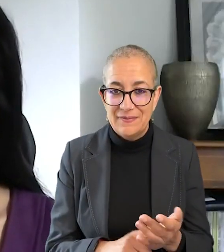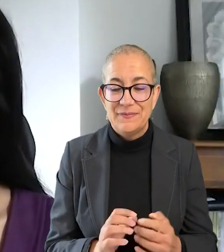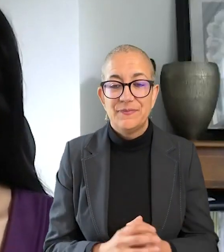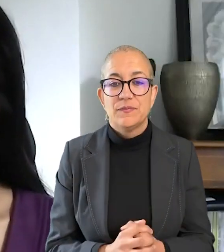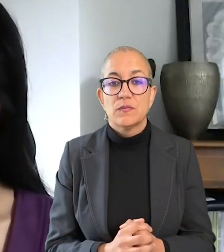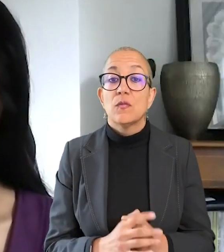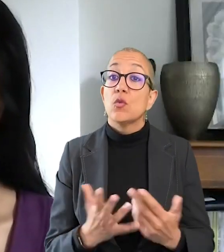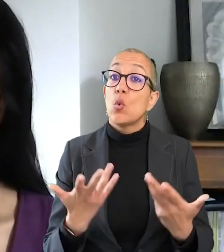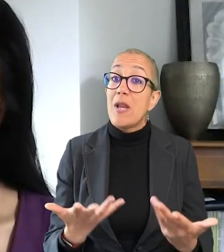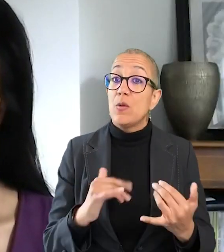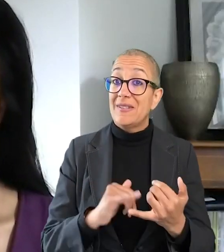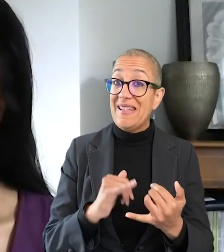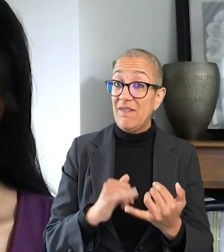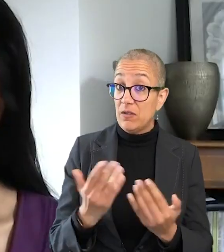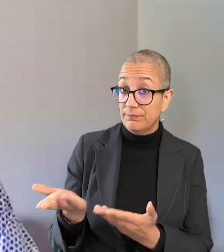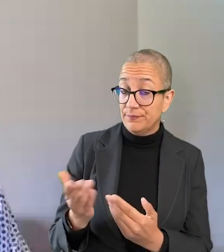Stephen.